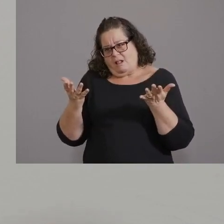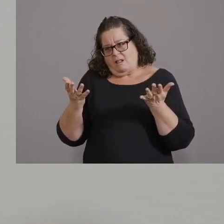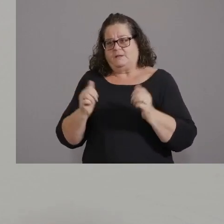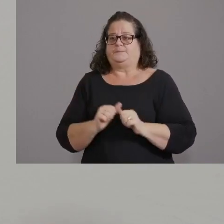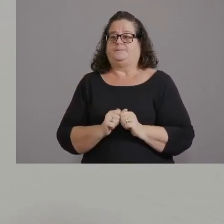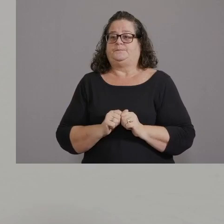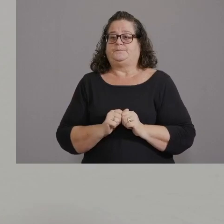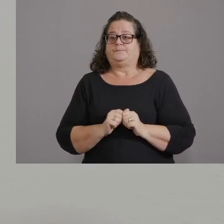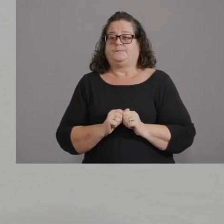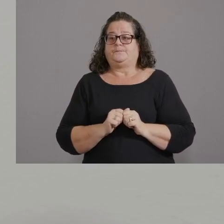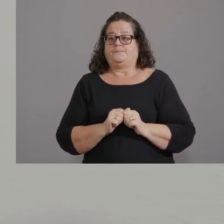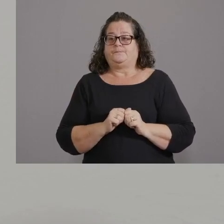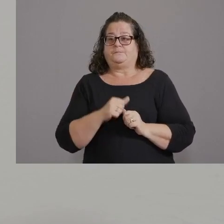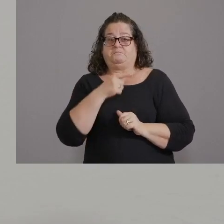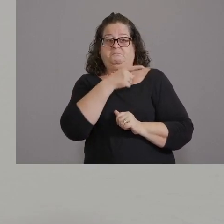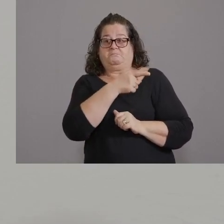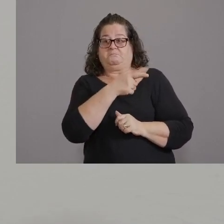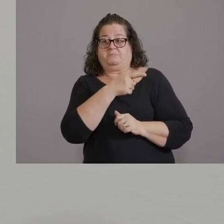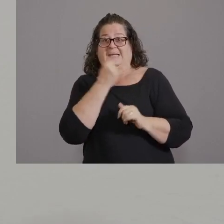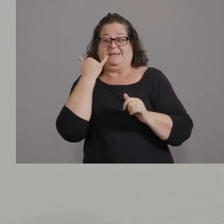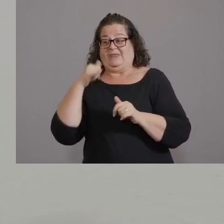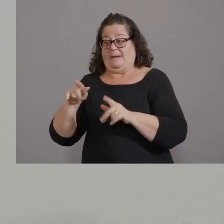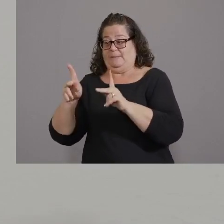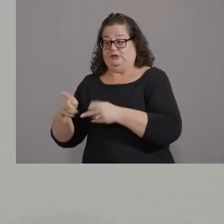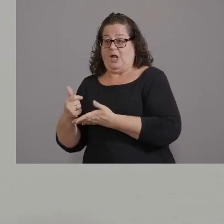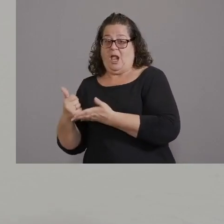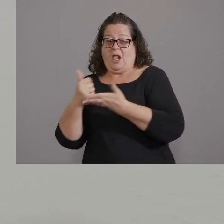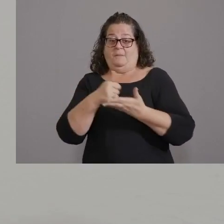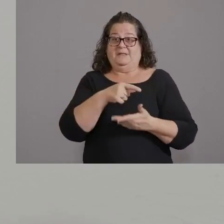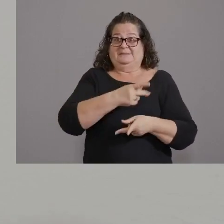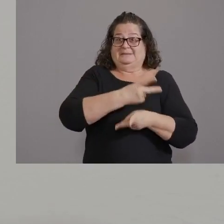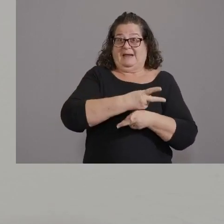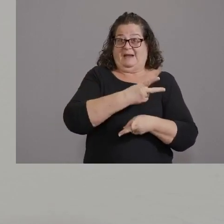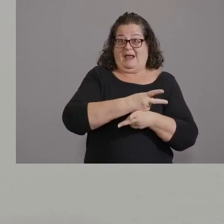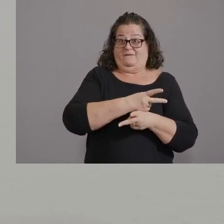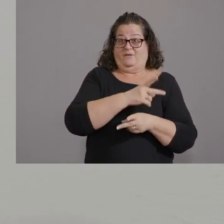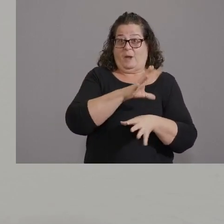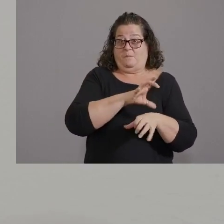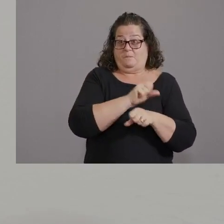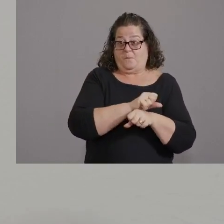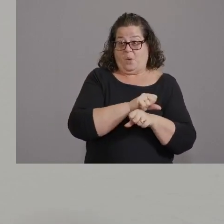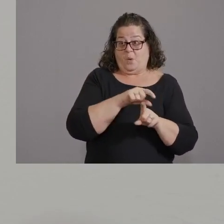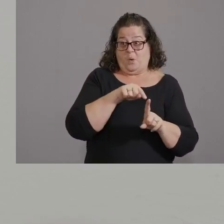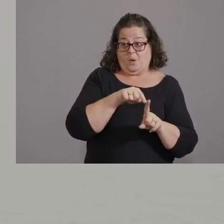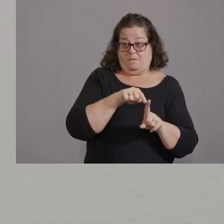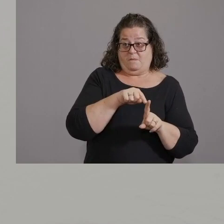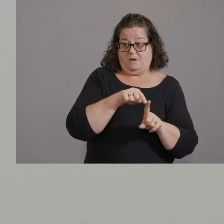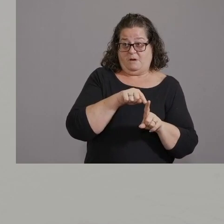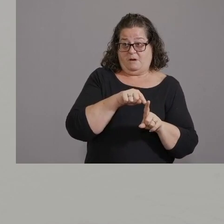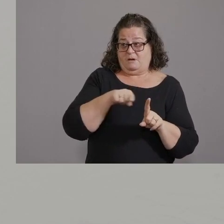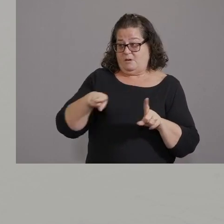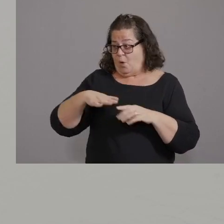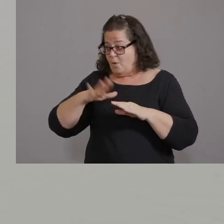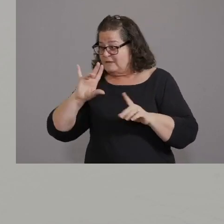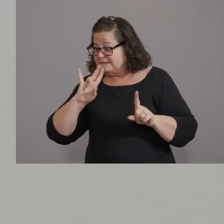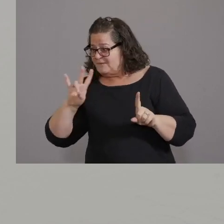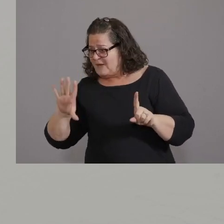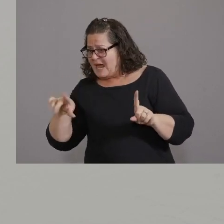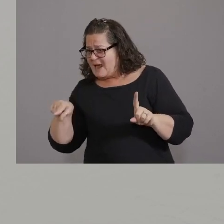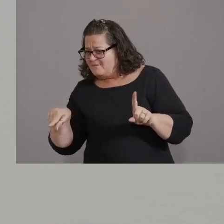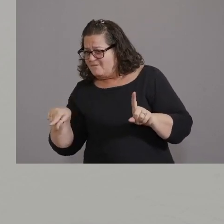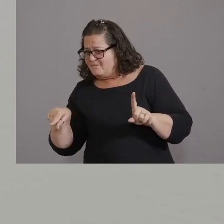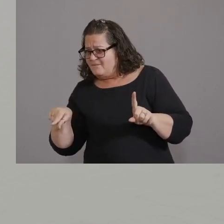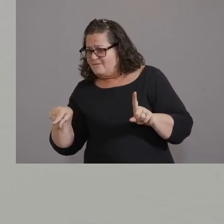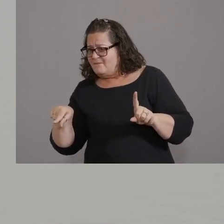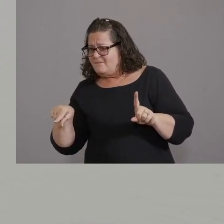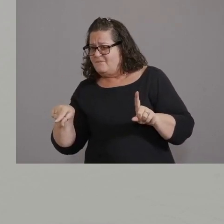a caretaker of the people in the car? If they are, and those people are over 75, the clinical staff may make a judgment